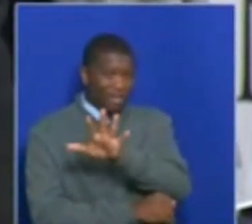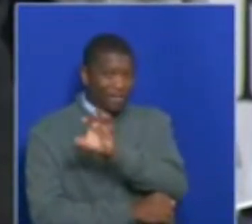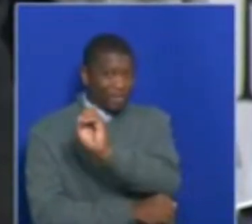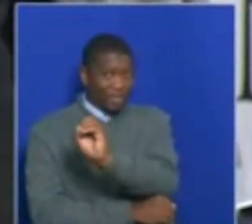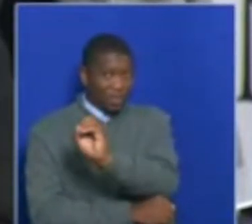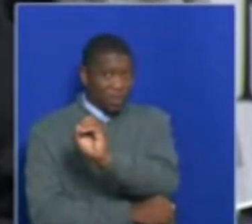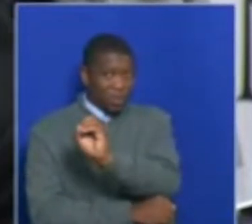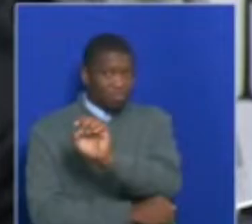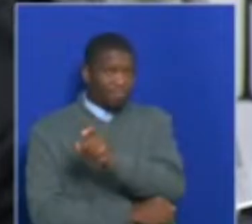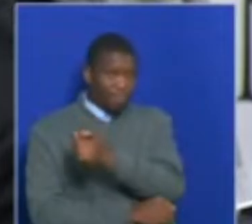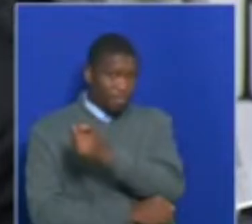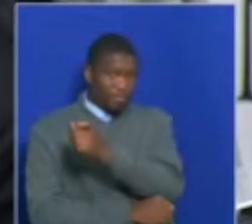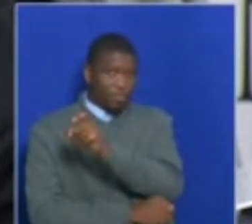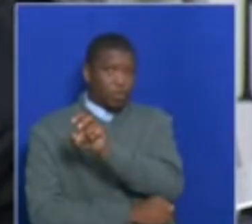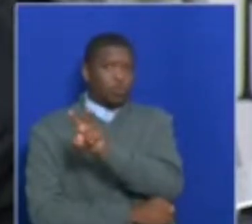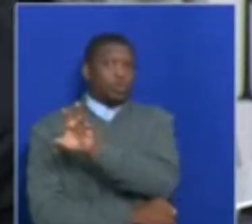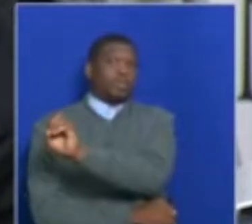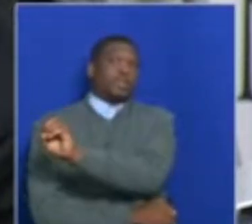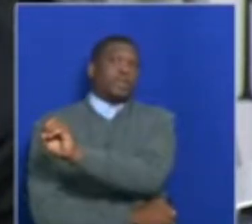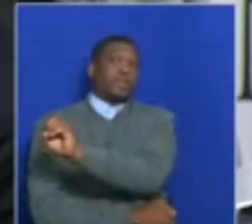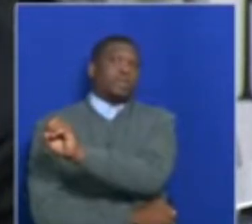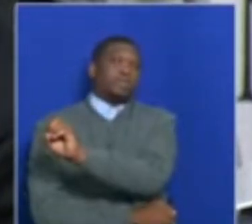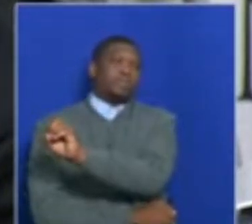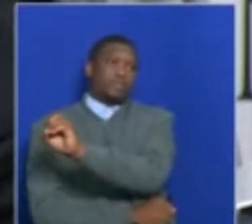2034,350 zeros.